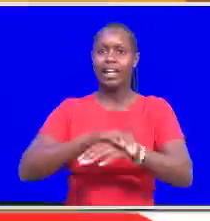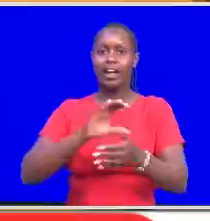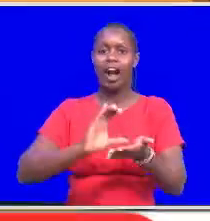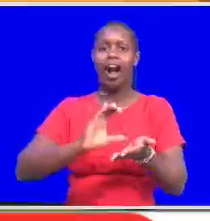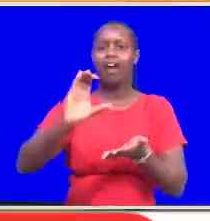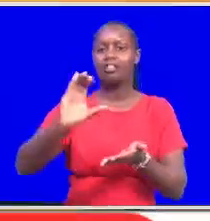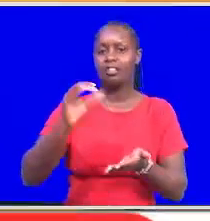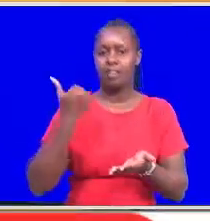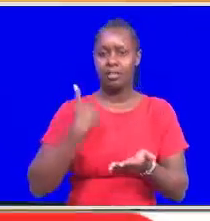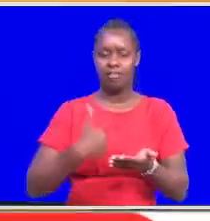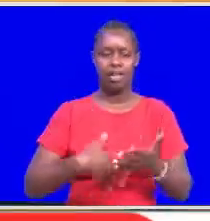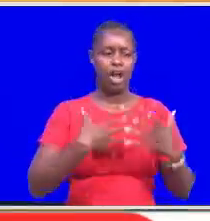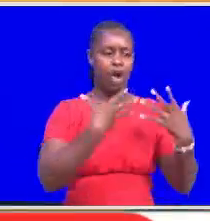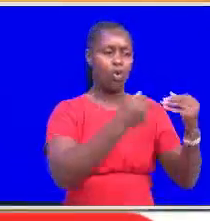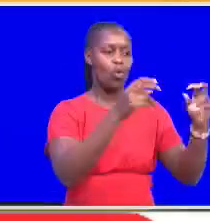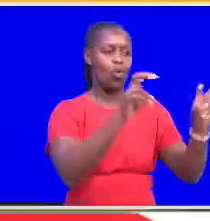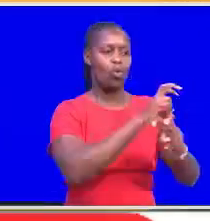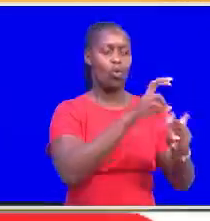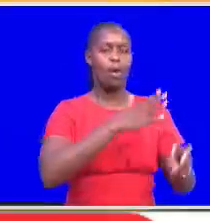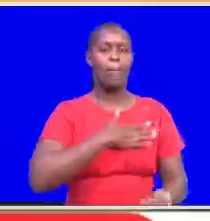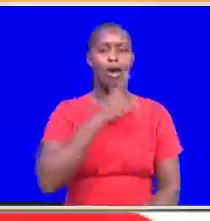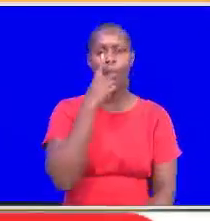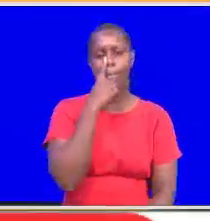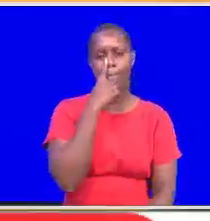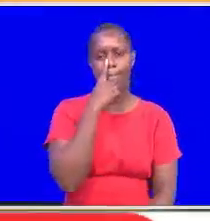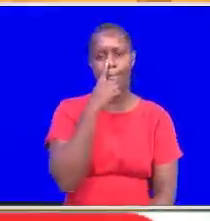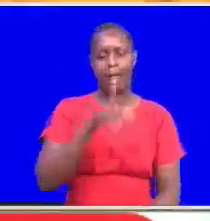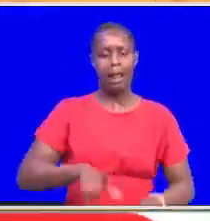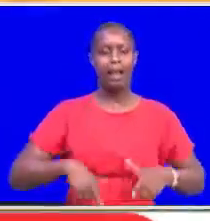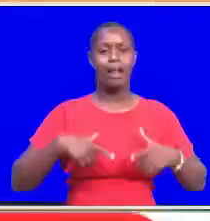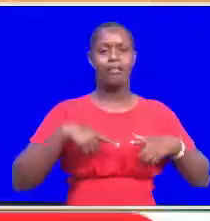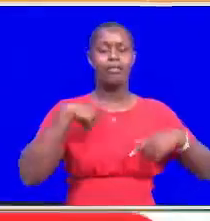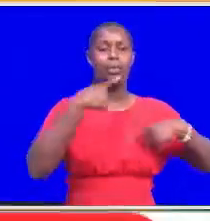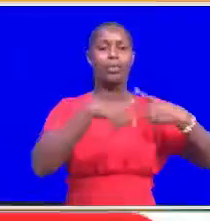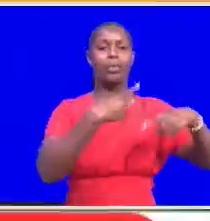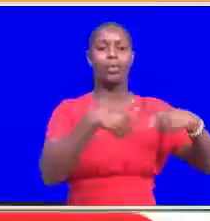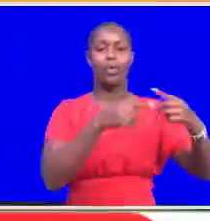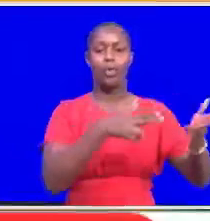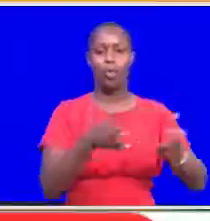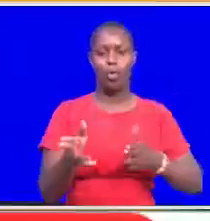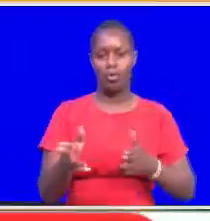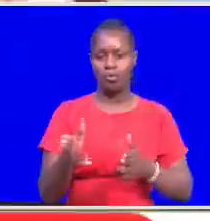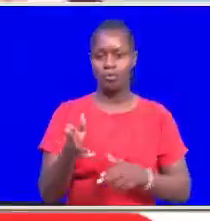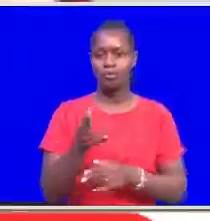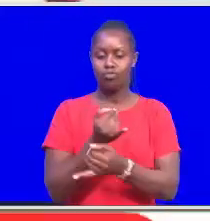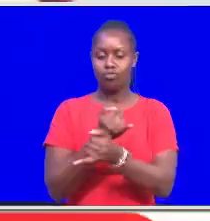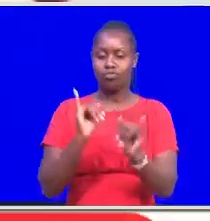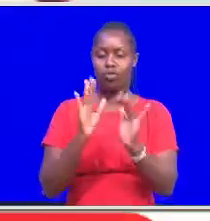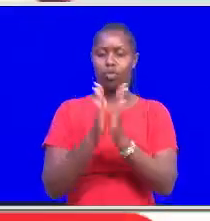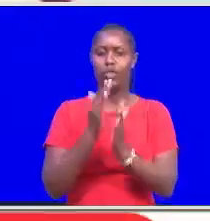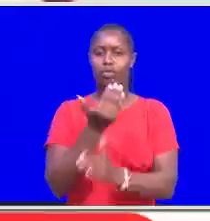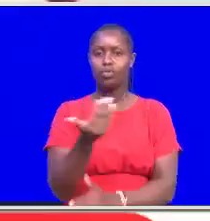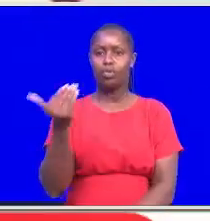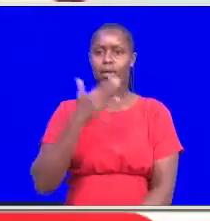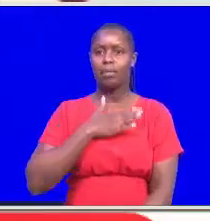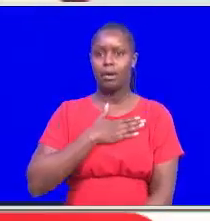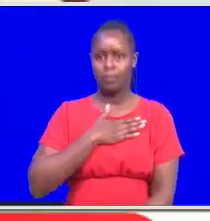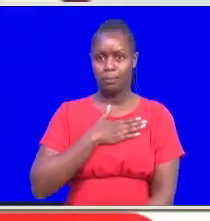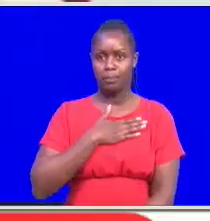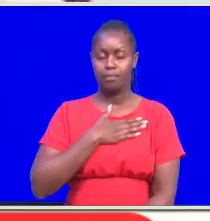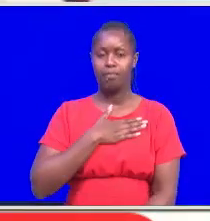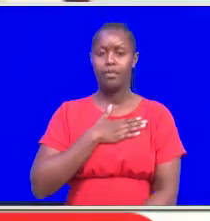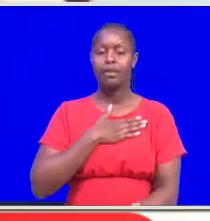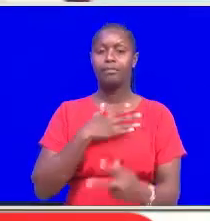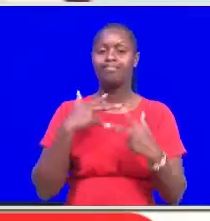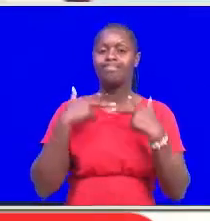yangu niingie nikae vile nilikuwa nakaa maisha yangu na watoto wangu. The plight of the victims in